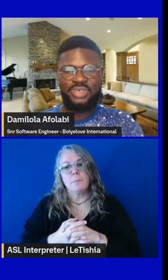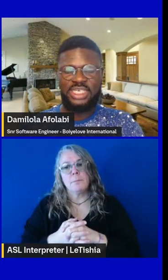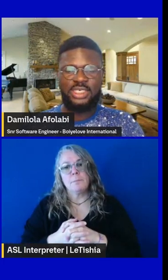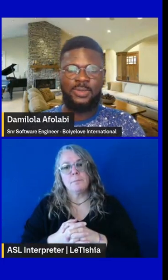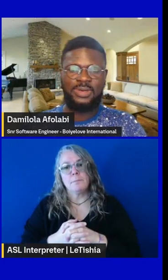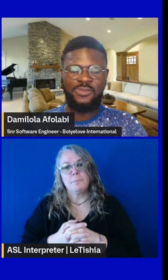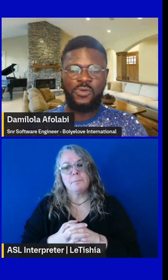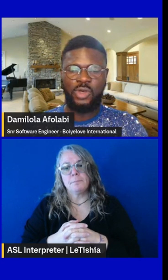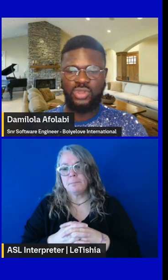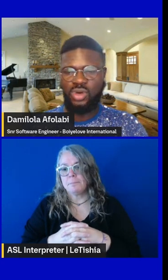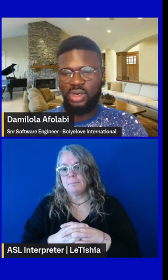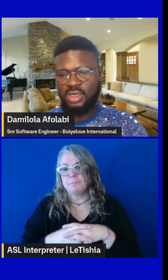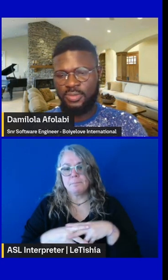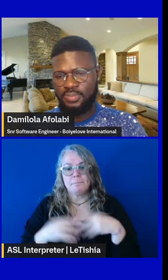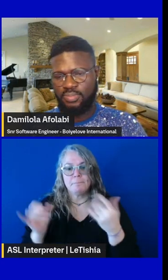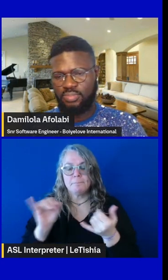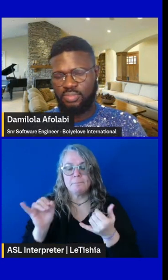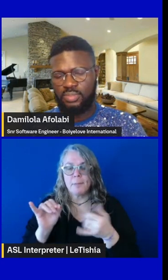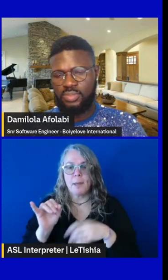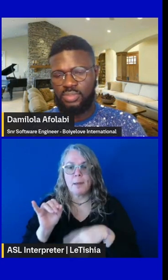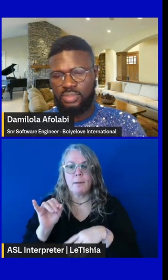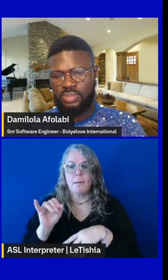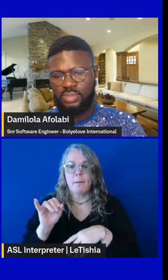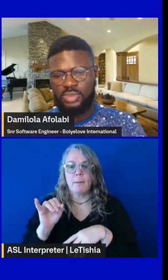like hybrid platforms or